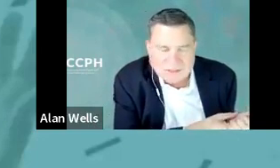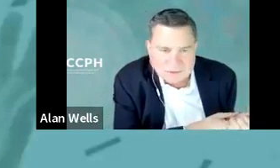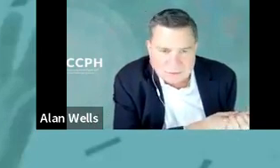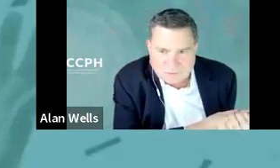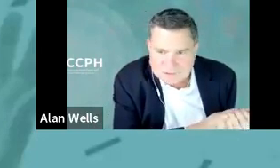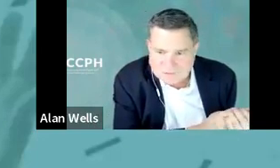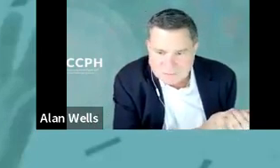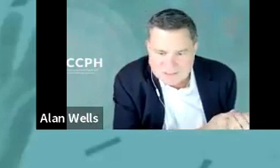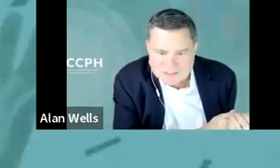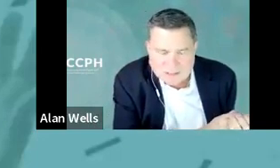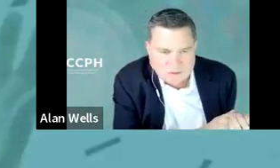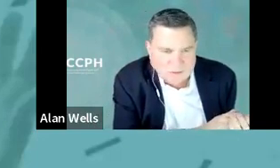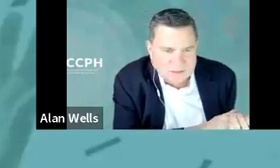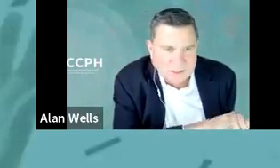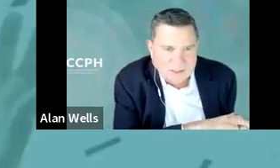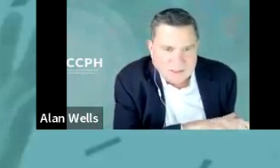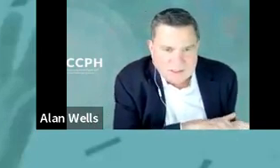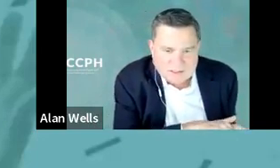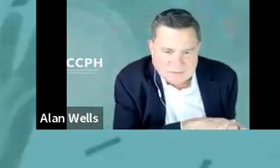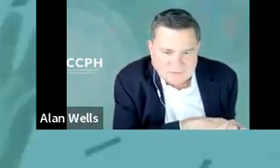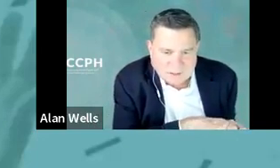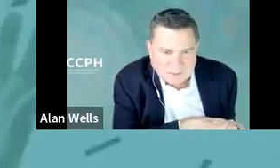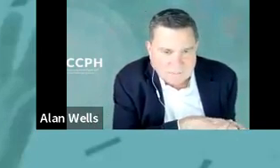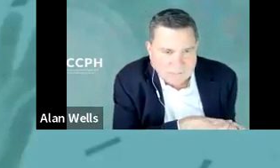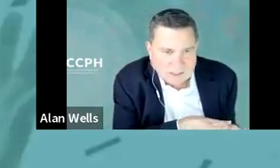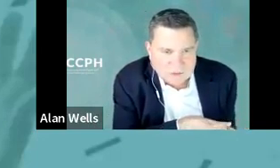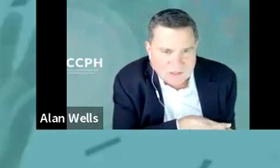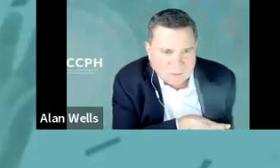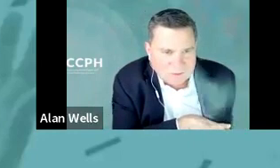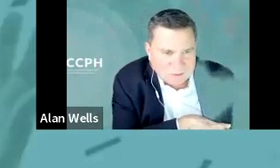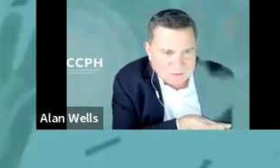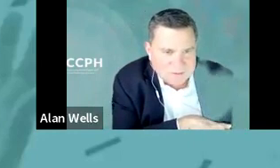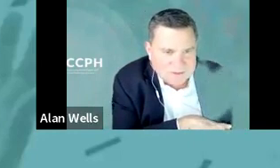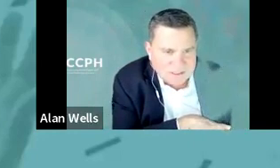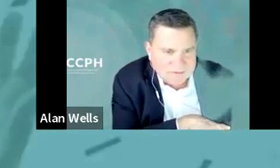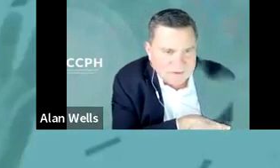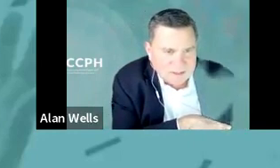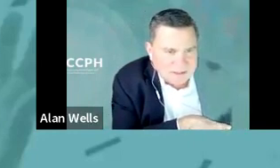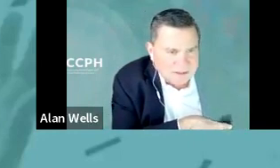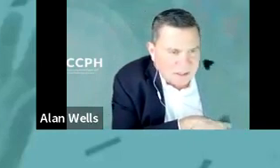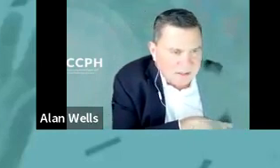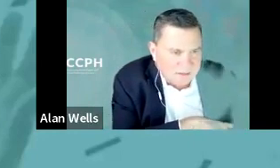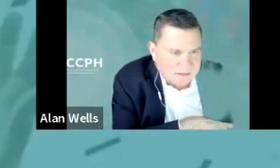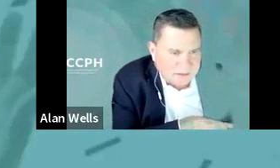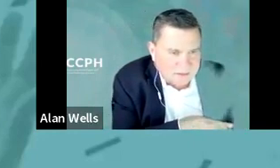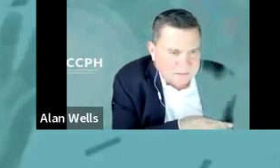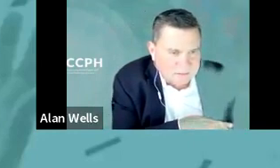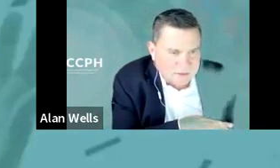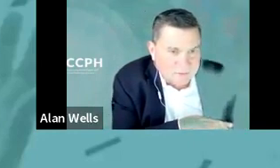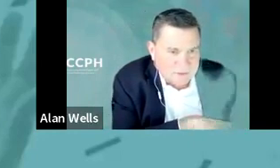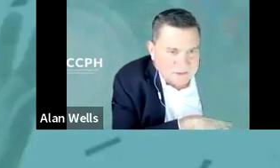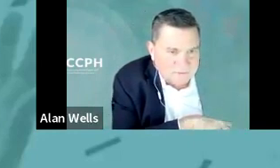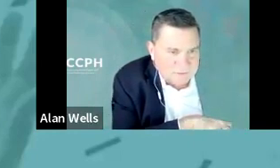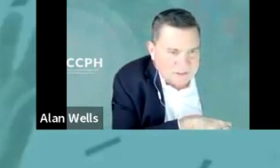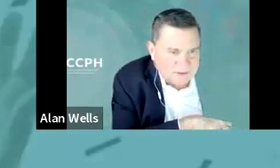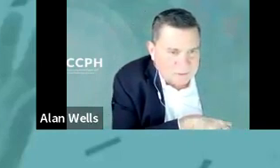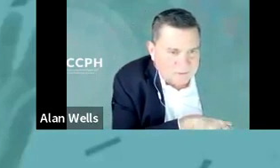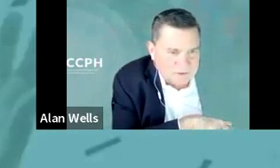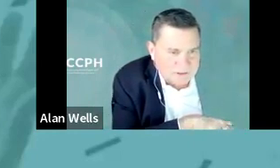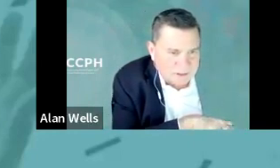for Equity at the University of New Mexico, and lots of tribal partnerships, native and